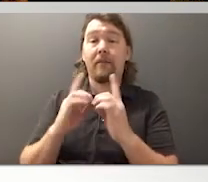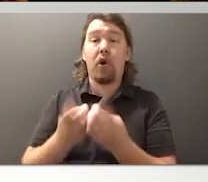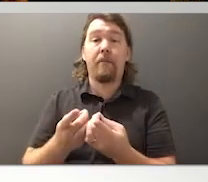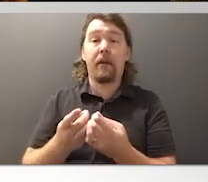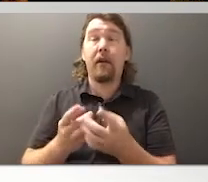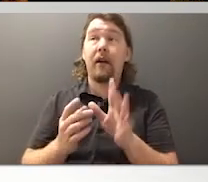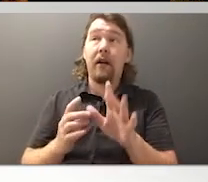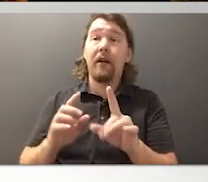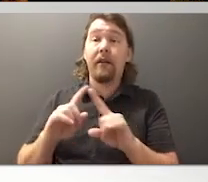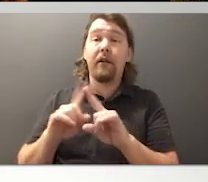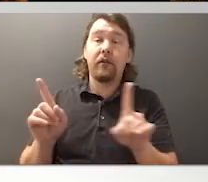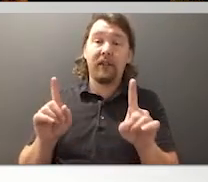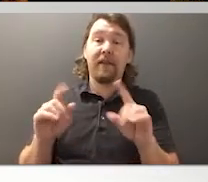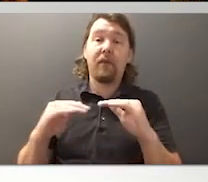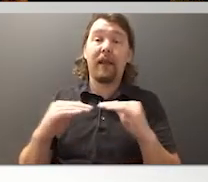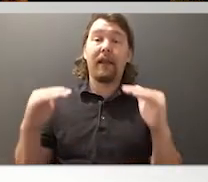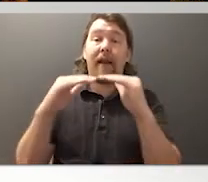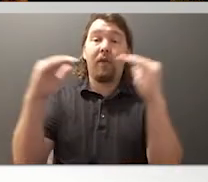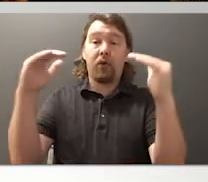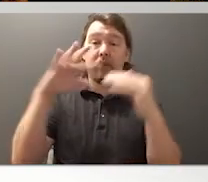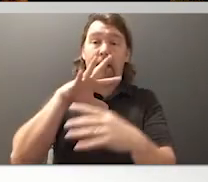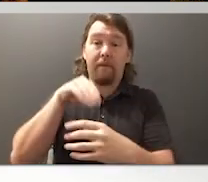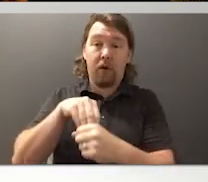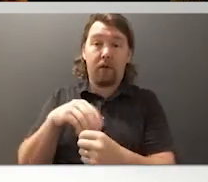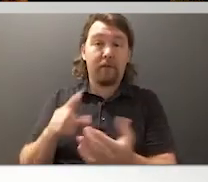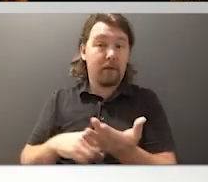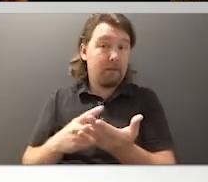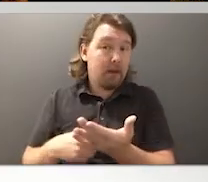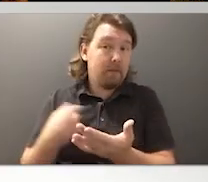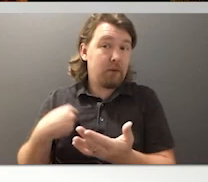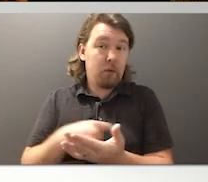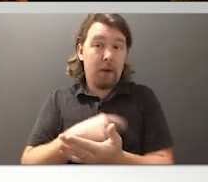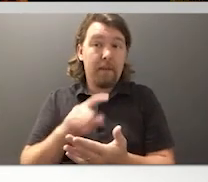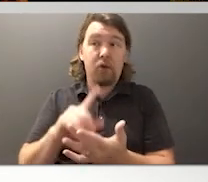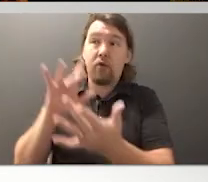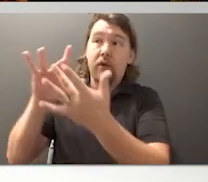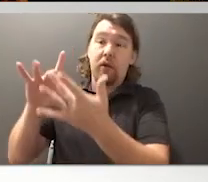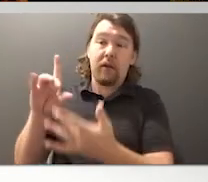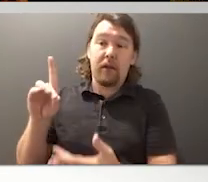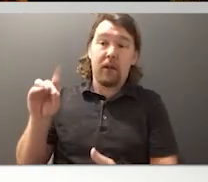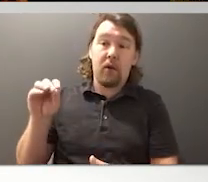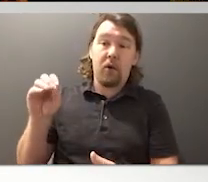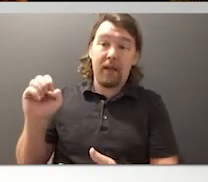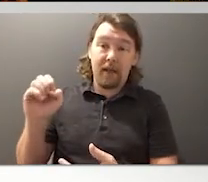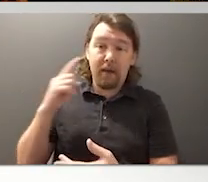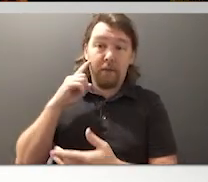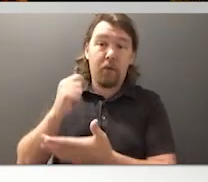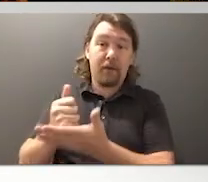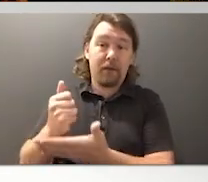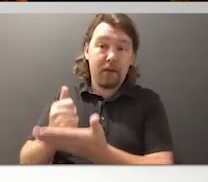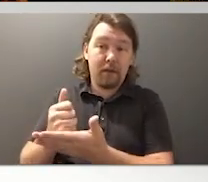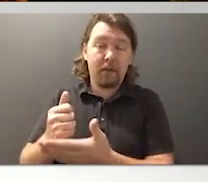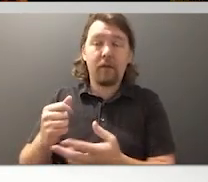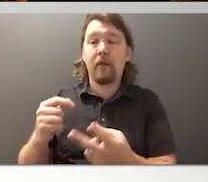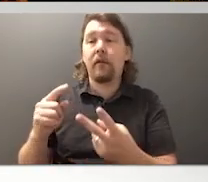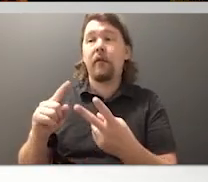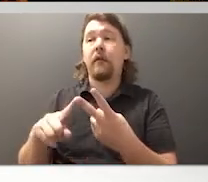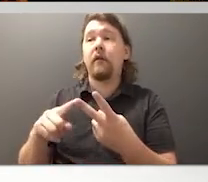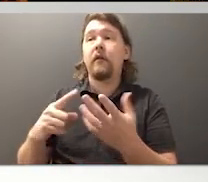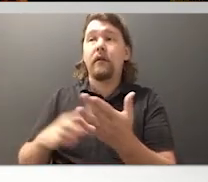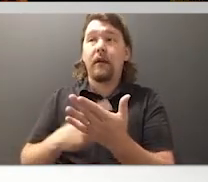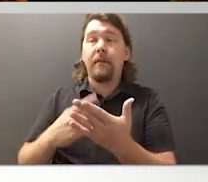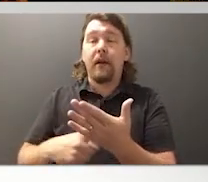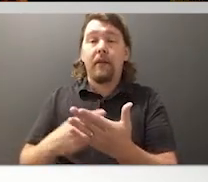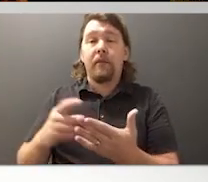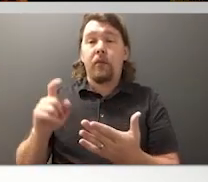Because sometimes our compliance department actually, I mean, there's different levels that get involved. Sometimes we have to reach out to the DOE